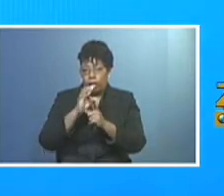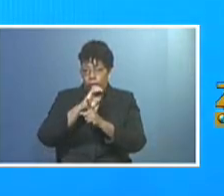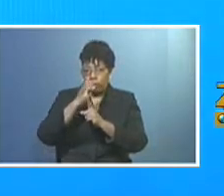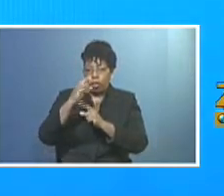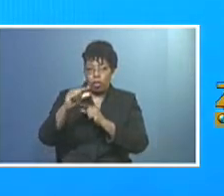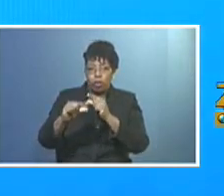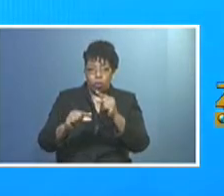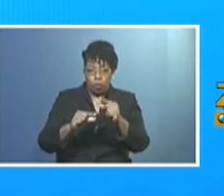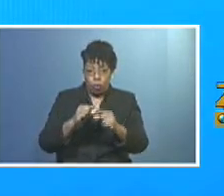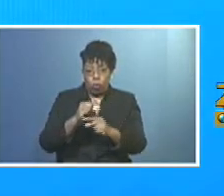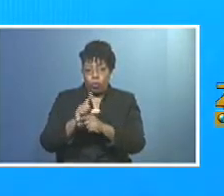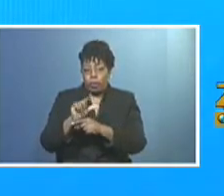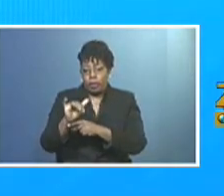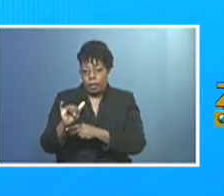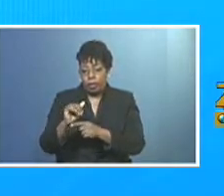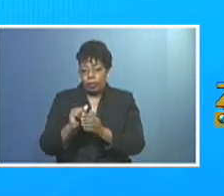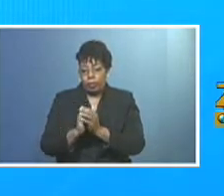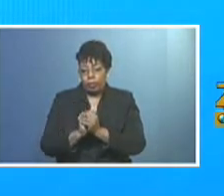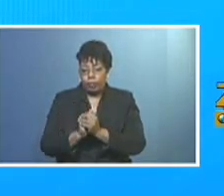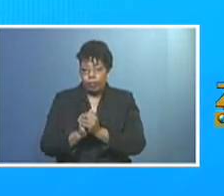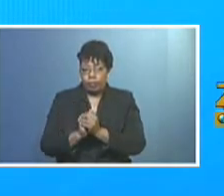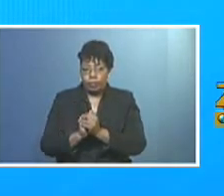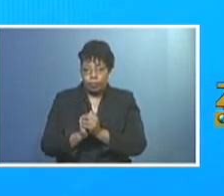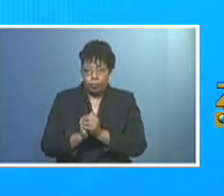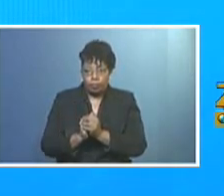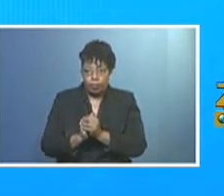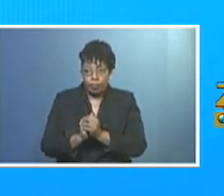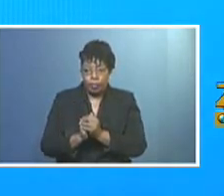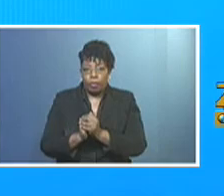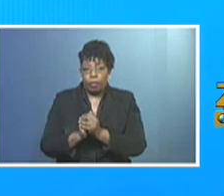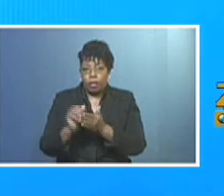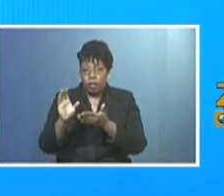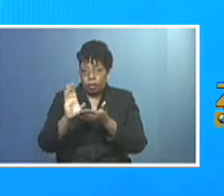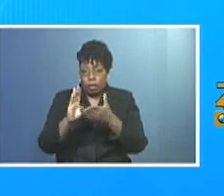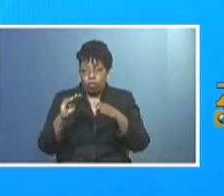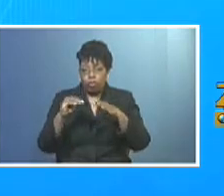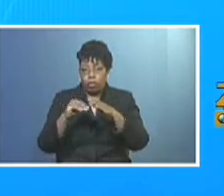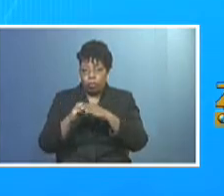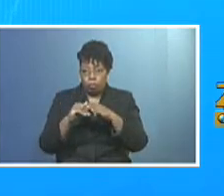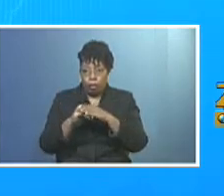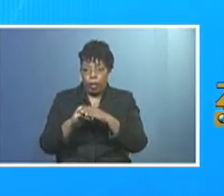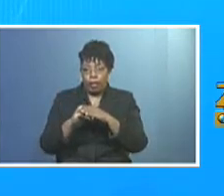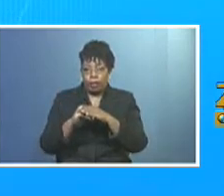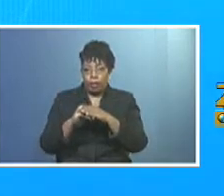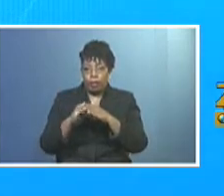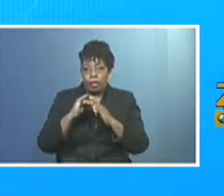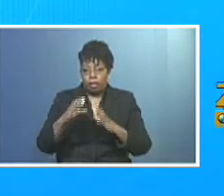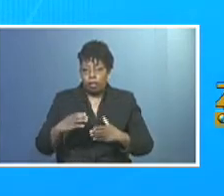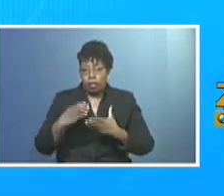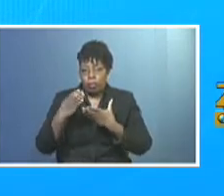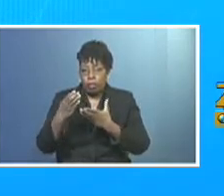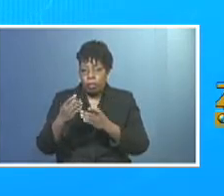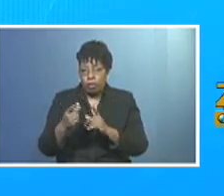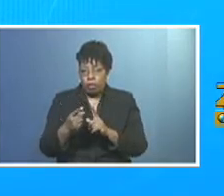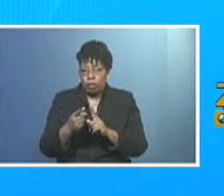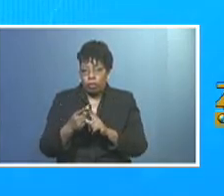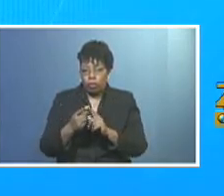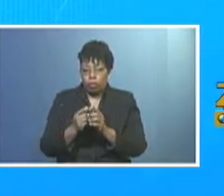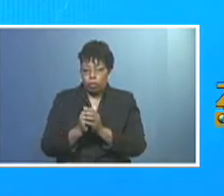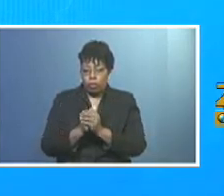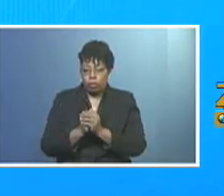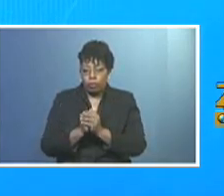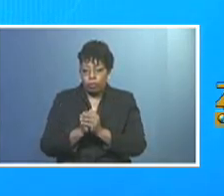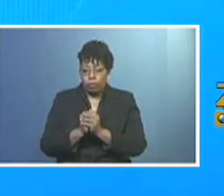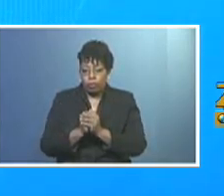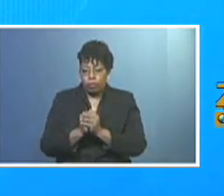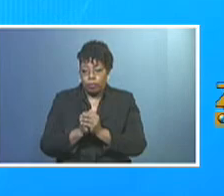globally, so it's just the central bank reinforcing its commitment to do digital platform for